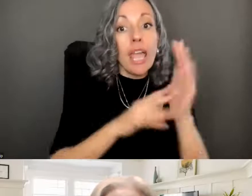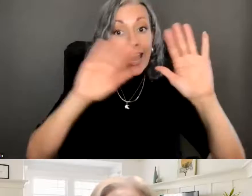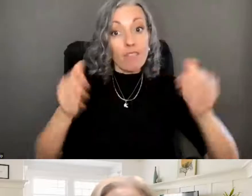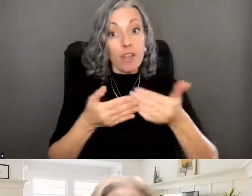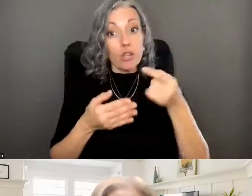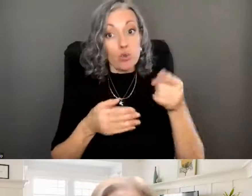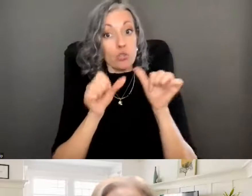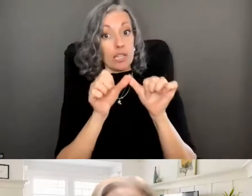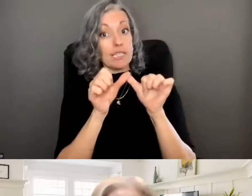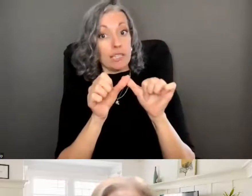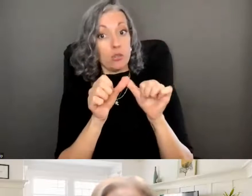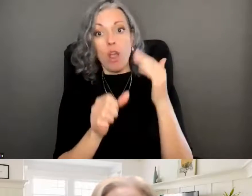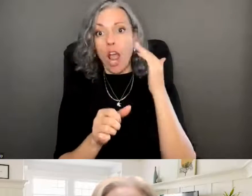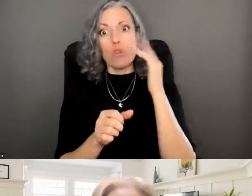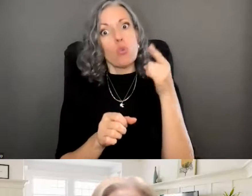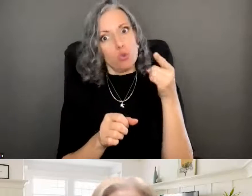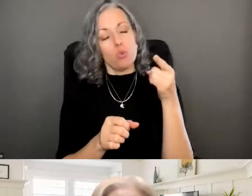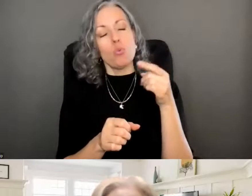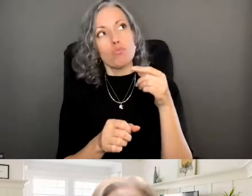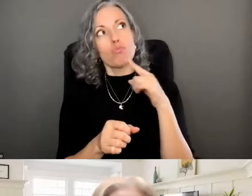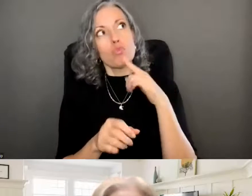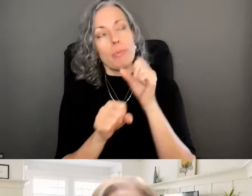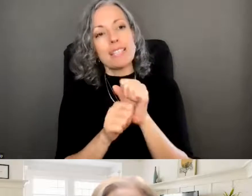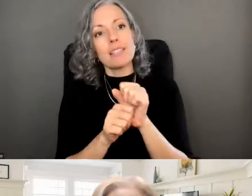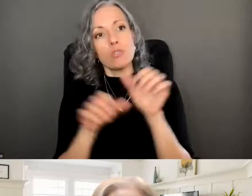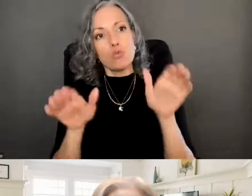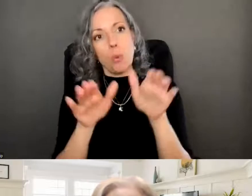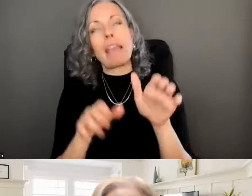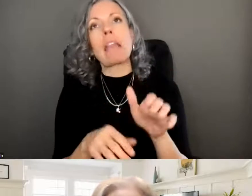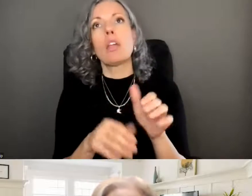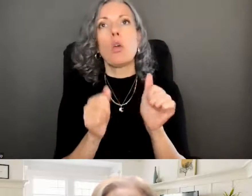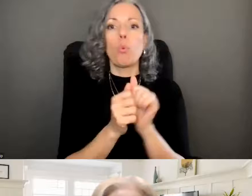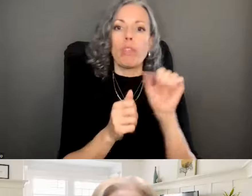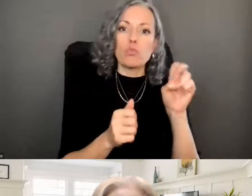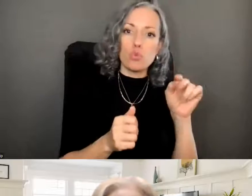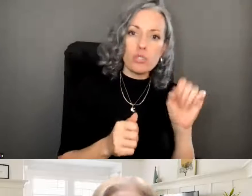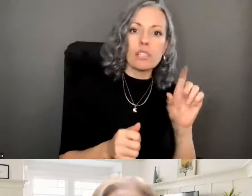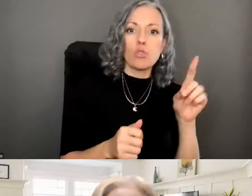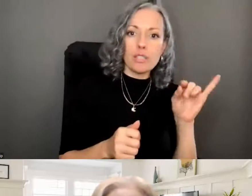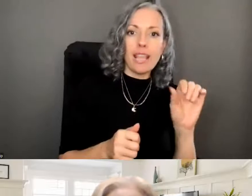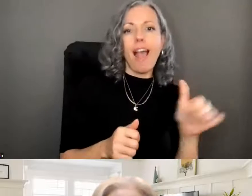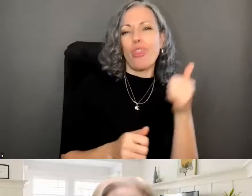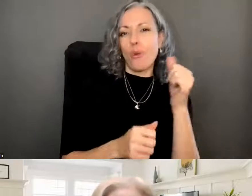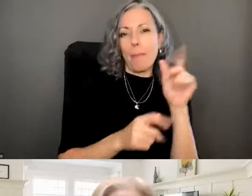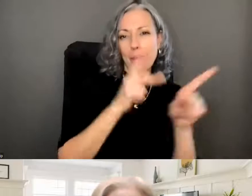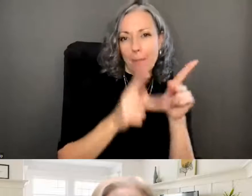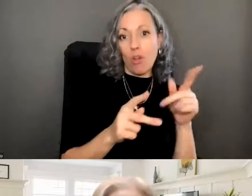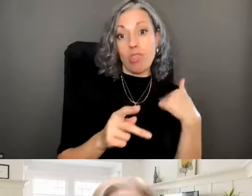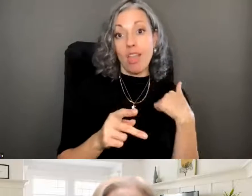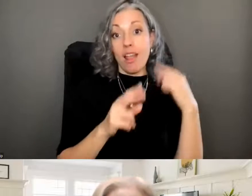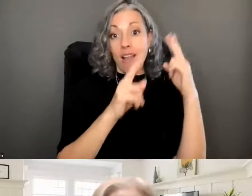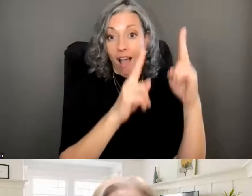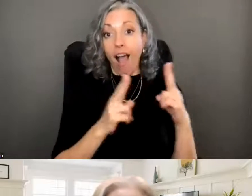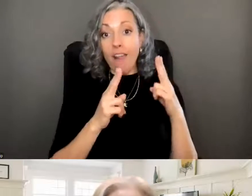to continue. I know you are, through this committee, through other channels, with Susan, with Darcy, with other people that I have the privilege to work